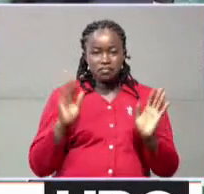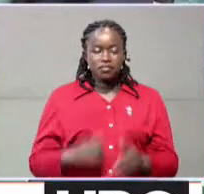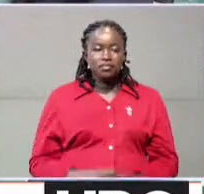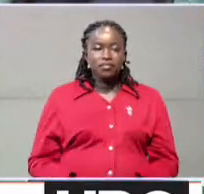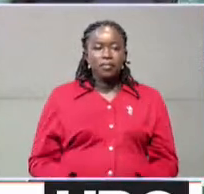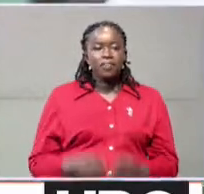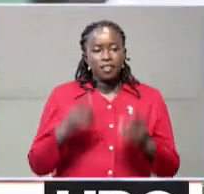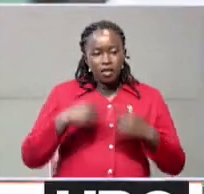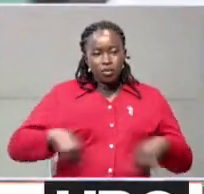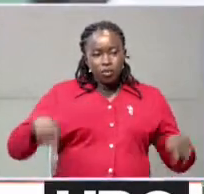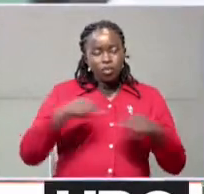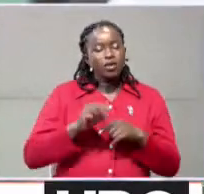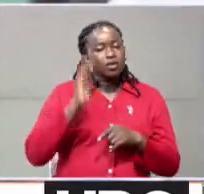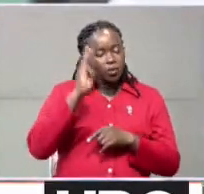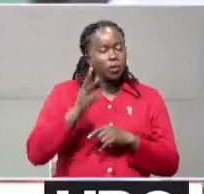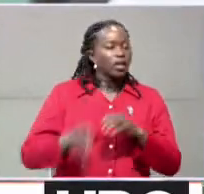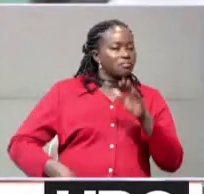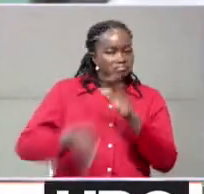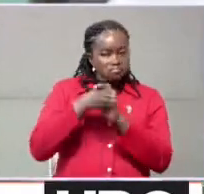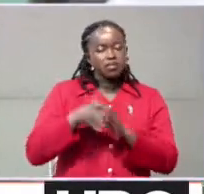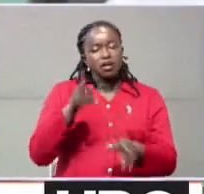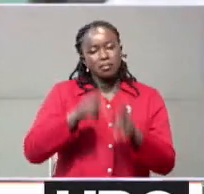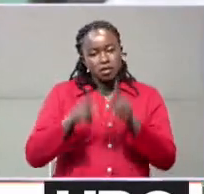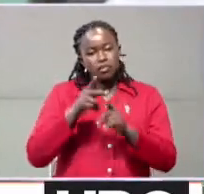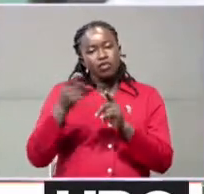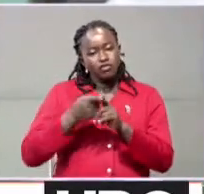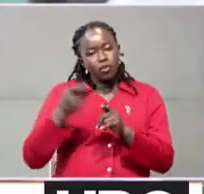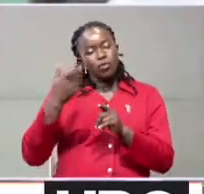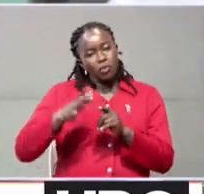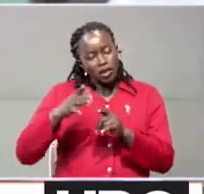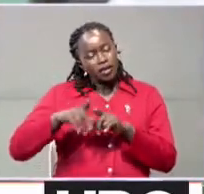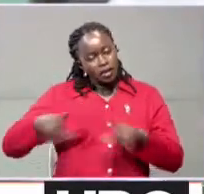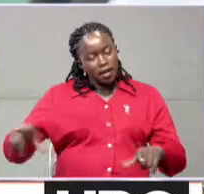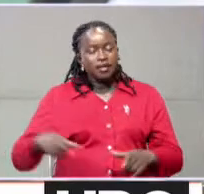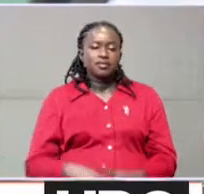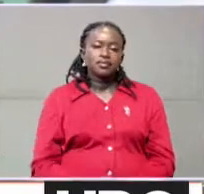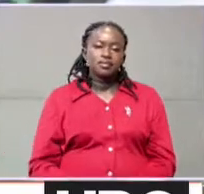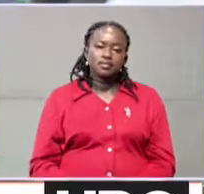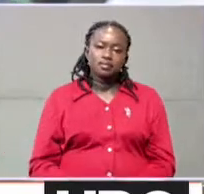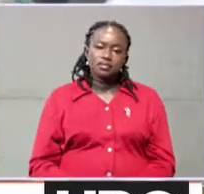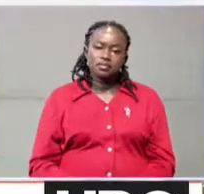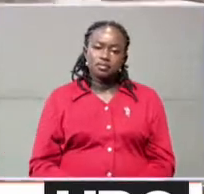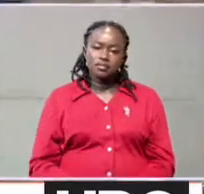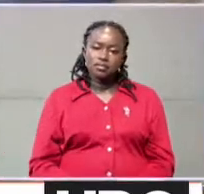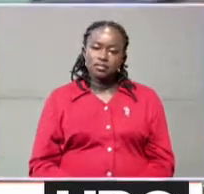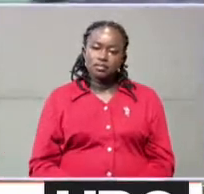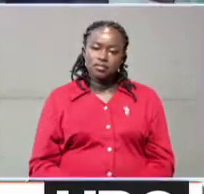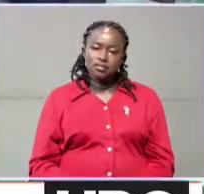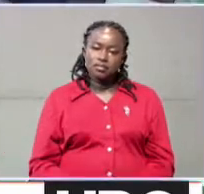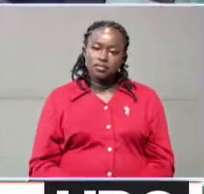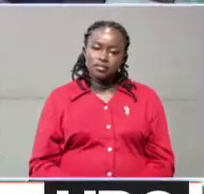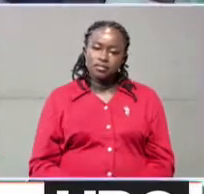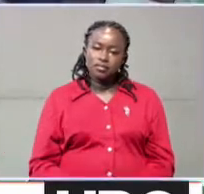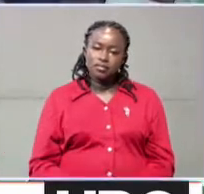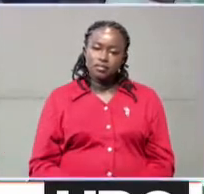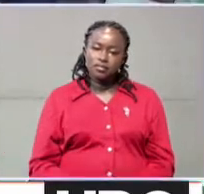we shall evict people in wetlands thank you noah